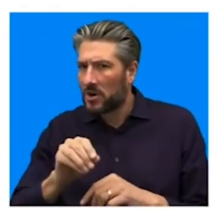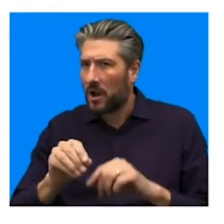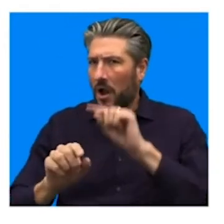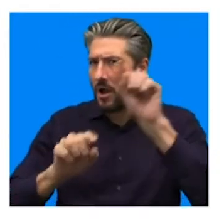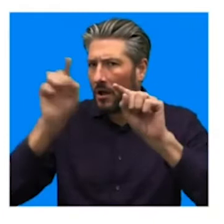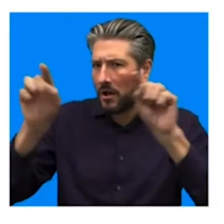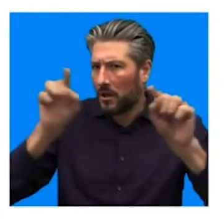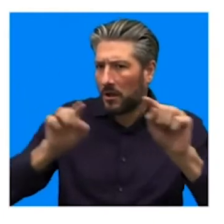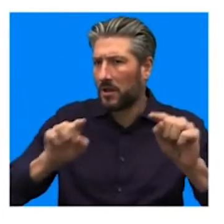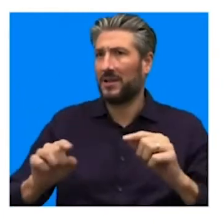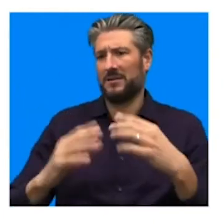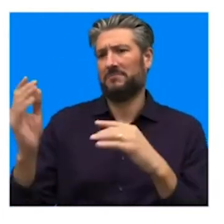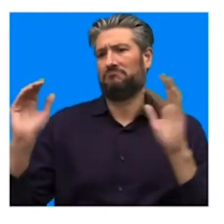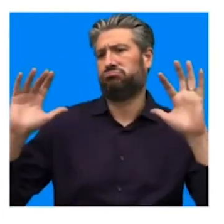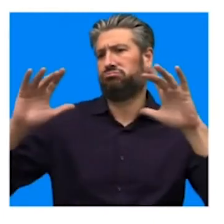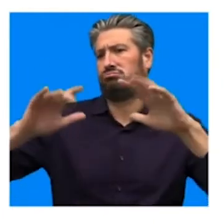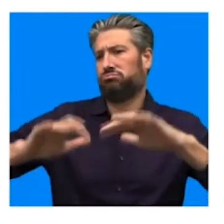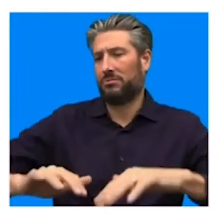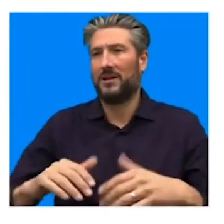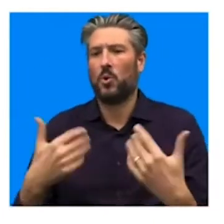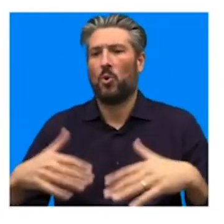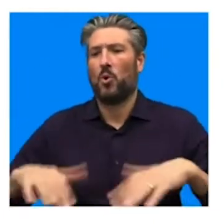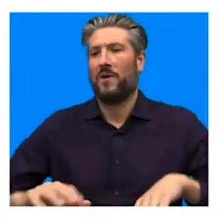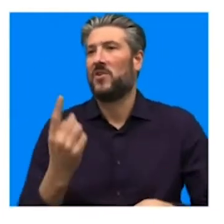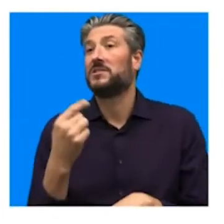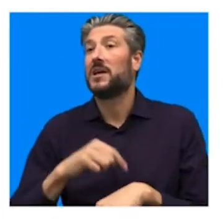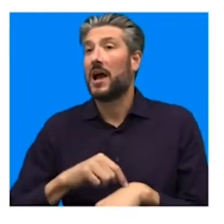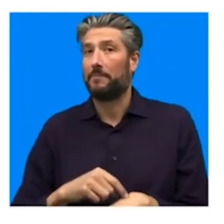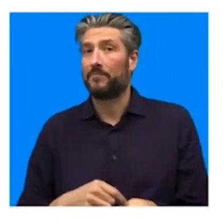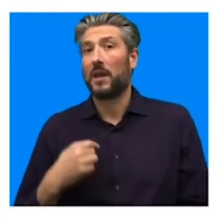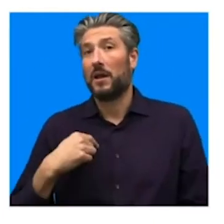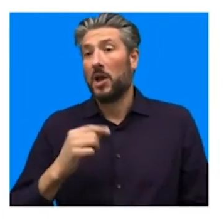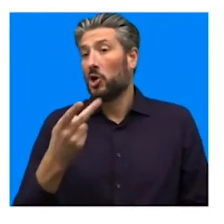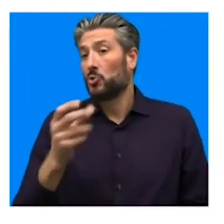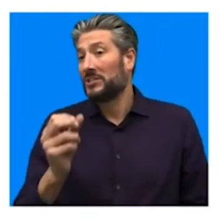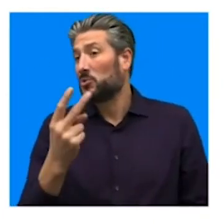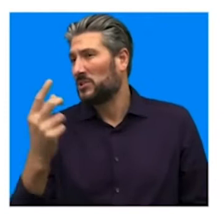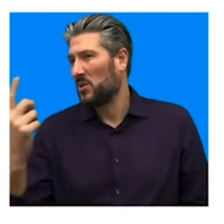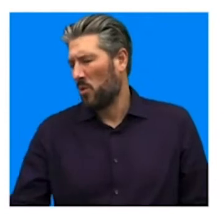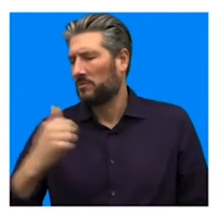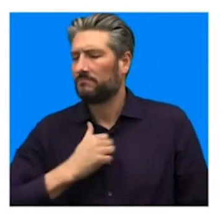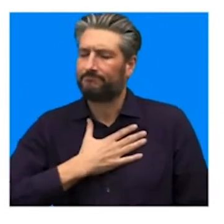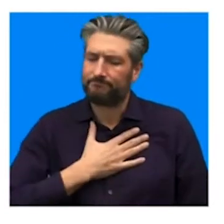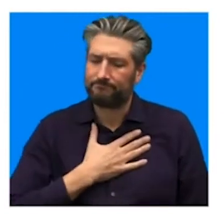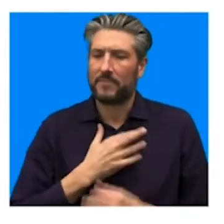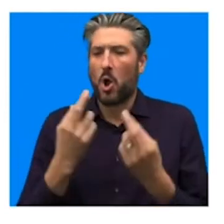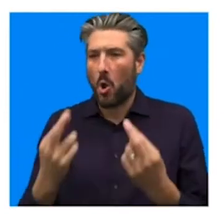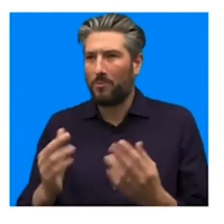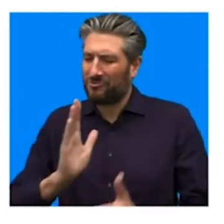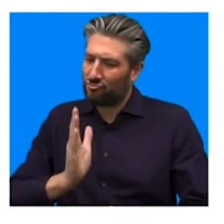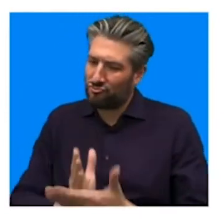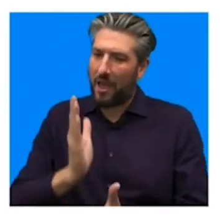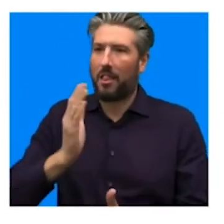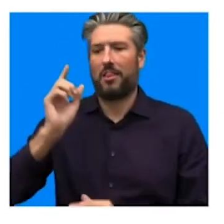platform. So when it comes to 2021, one, we would love to have a face-to-face conference because there's nothing as the personal